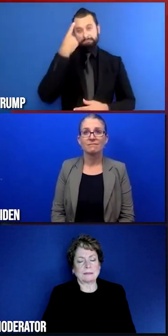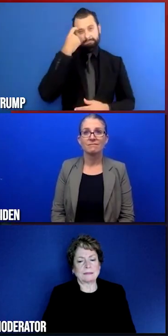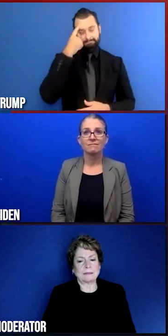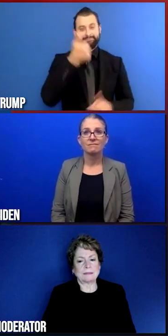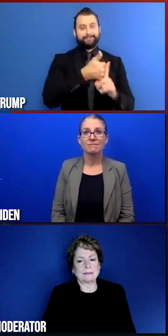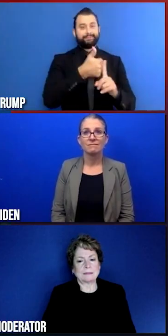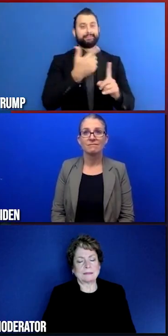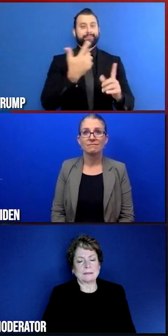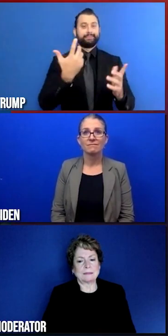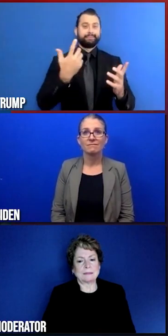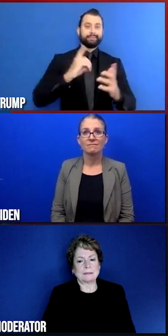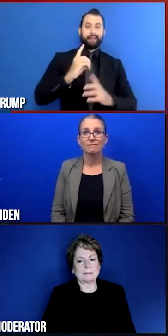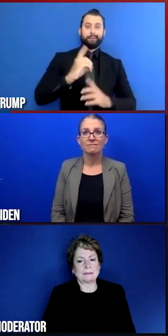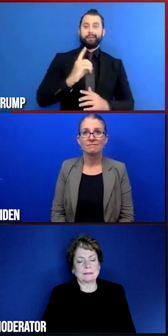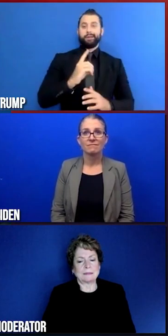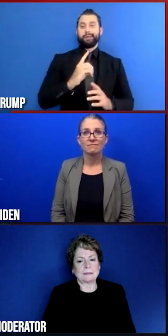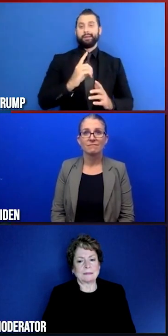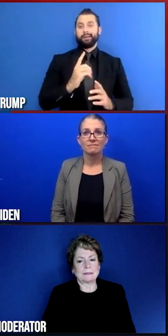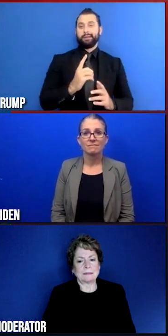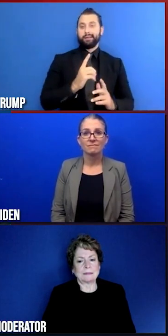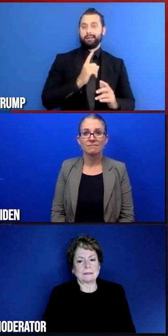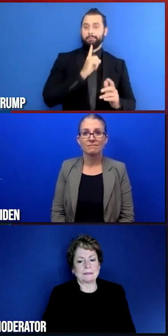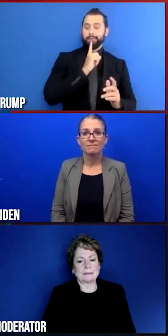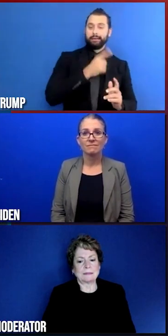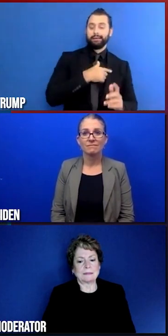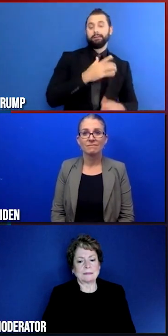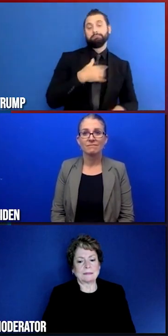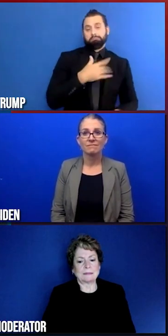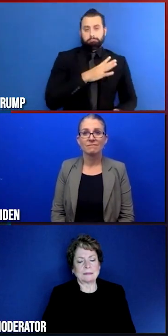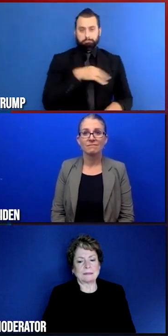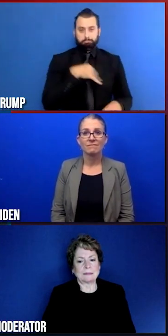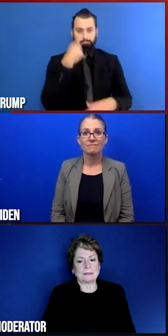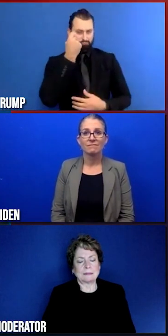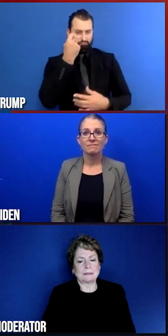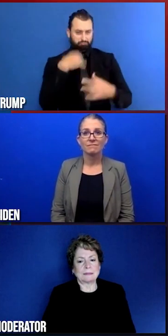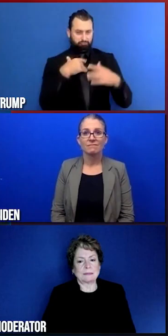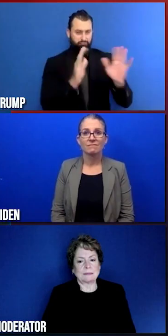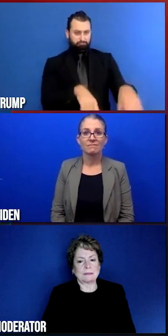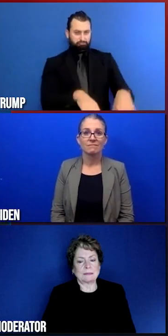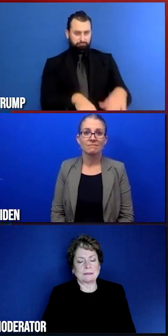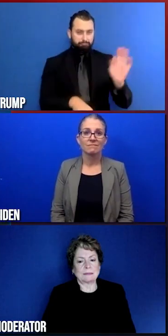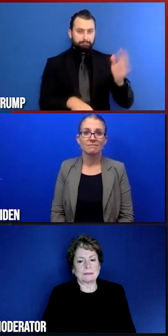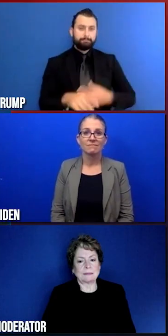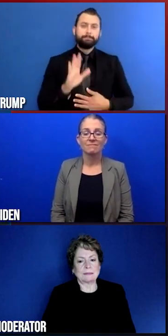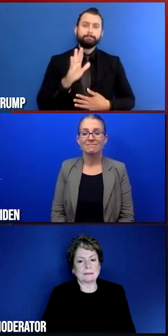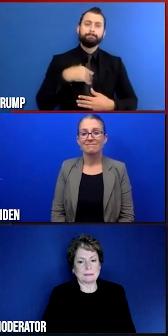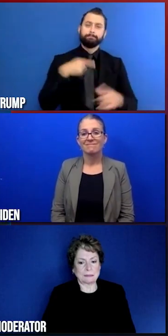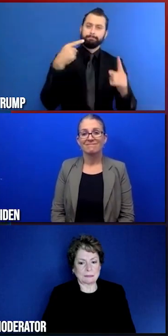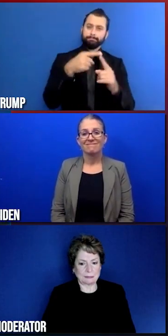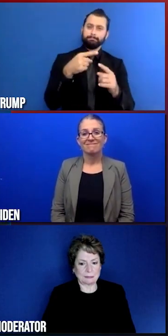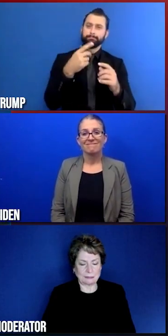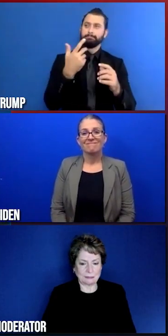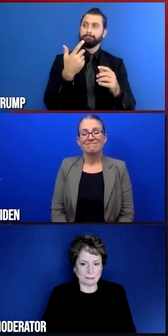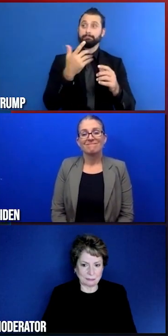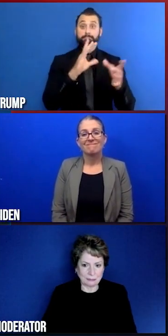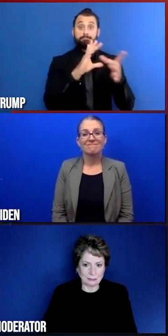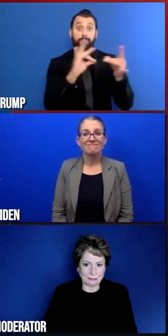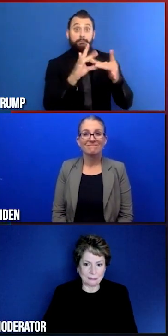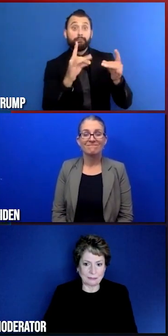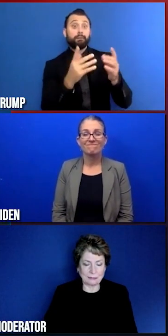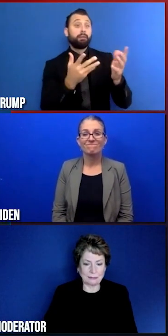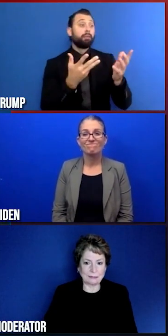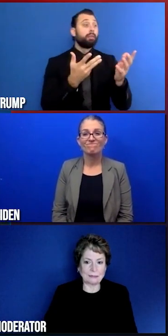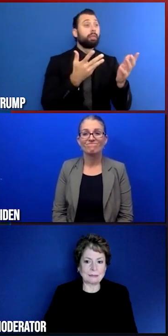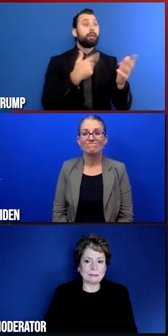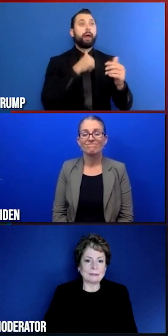says that, I said, Anthony Fauci said, and others, and many others, and I'm not knocking him a lot. Nobody knew. Look,